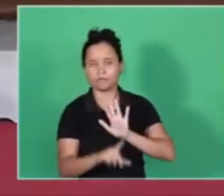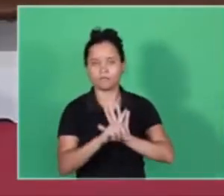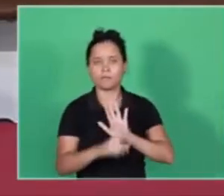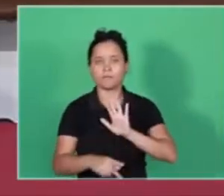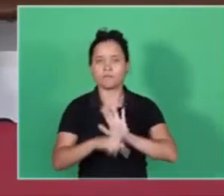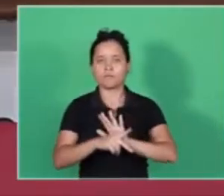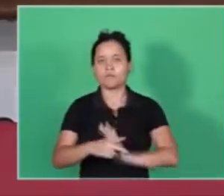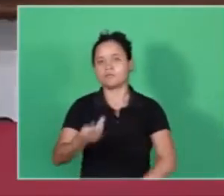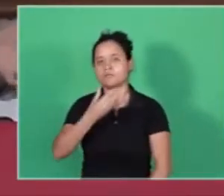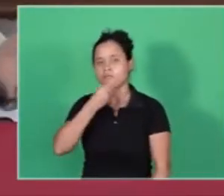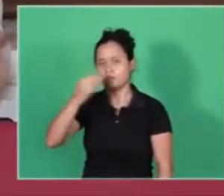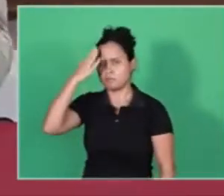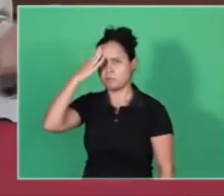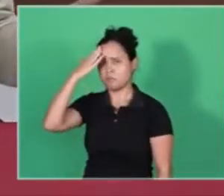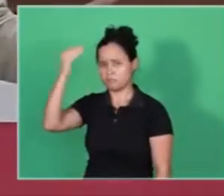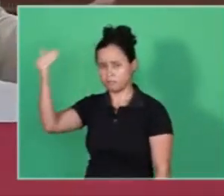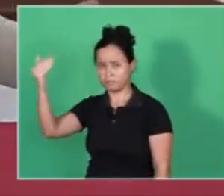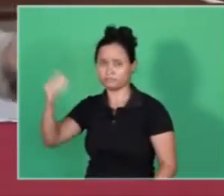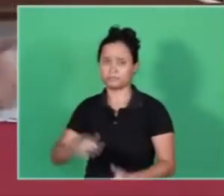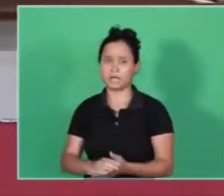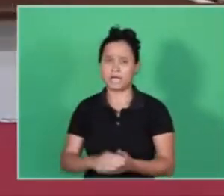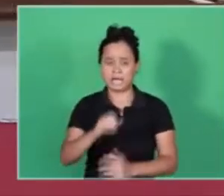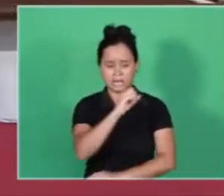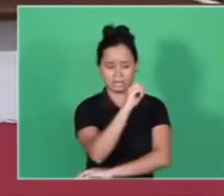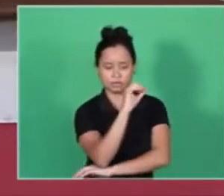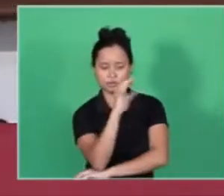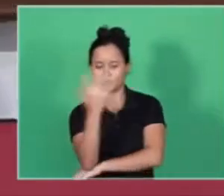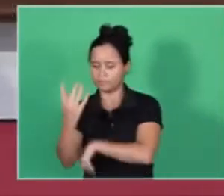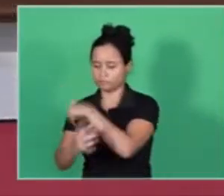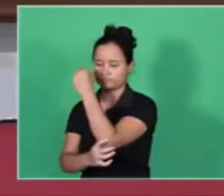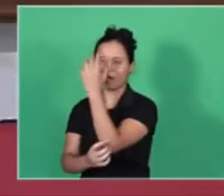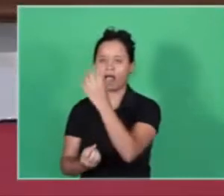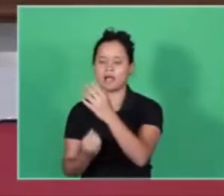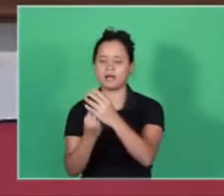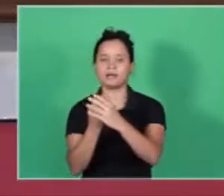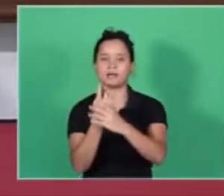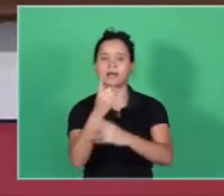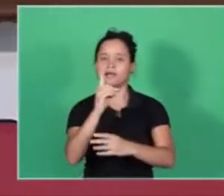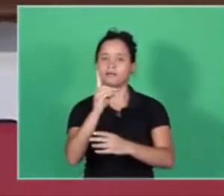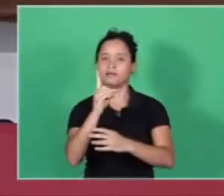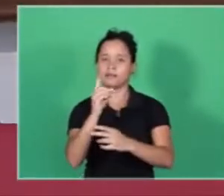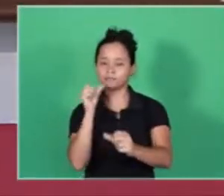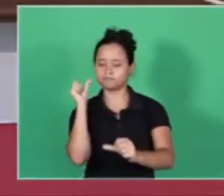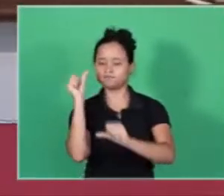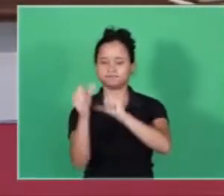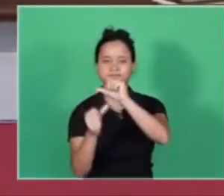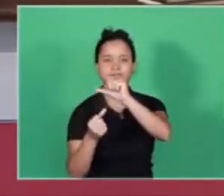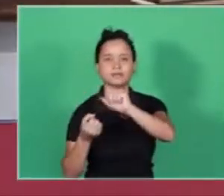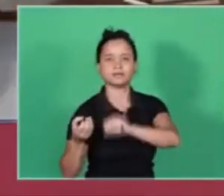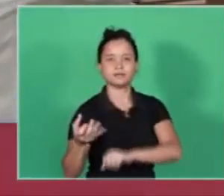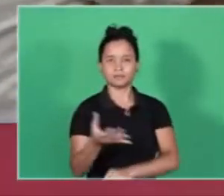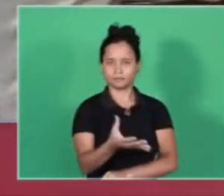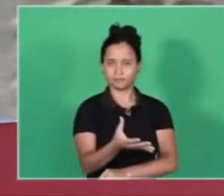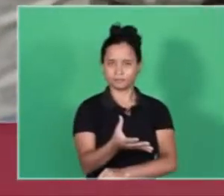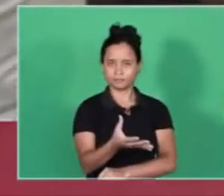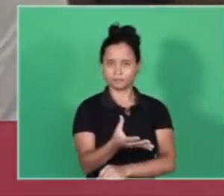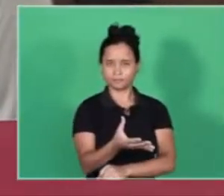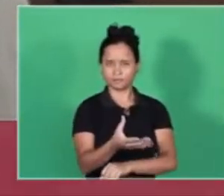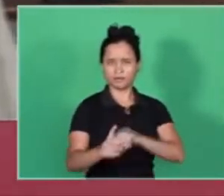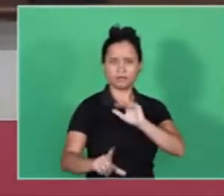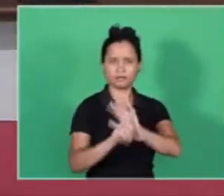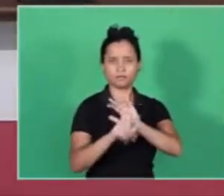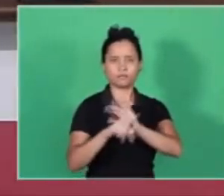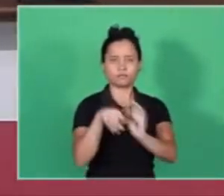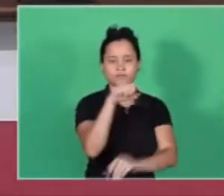Lavoisier said. Nothing is nothing created or destroyed. It just transforms. It's the law of conservation of energy. This